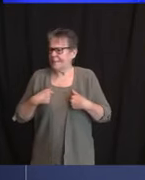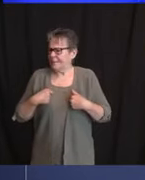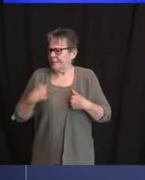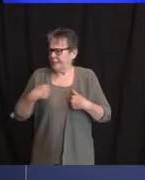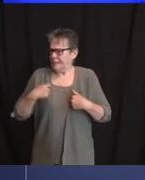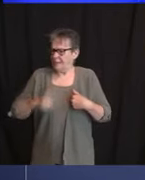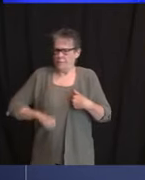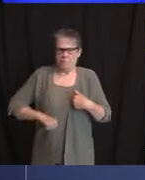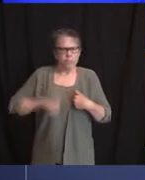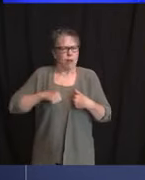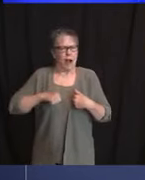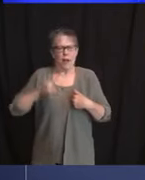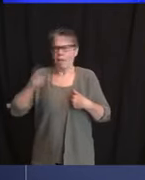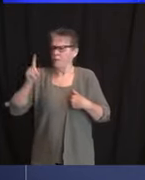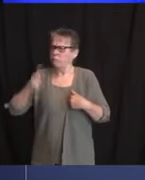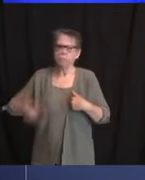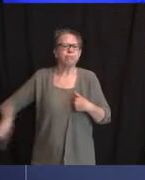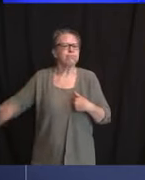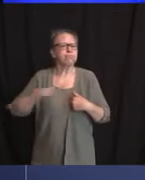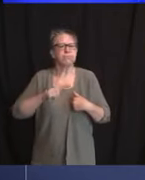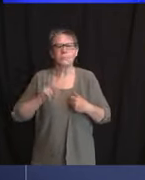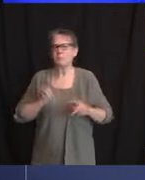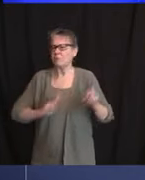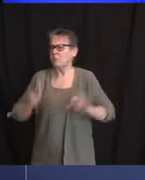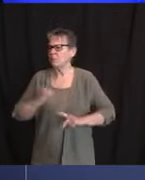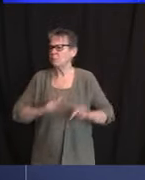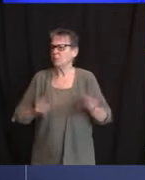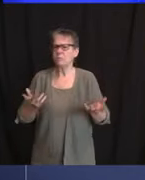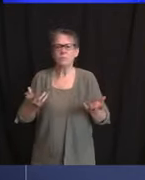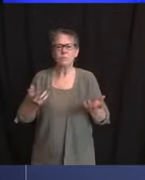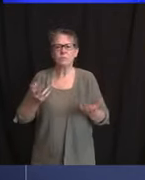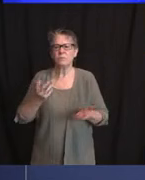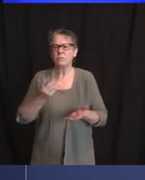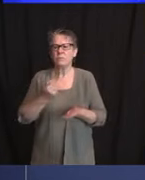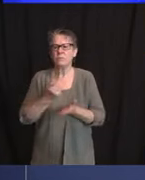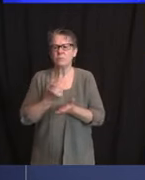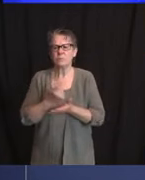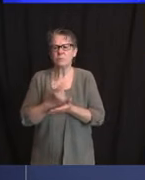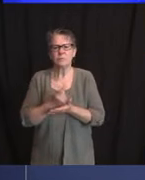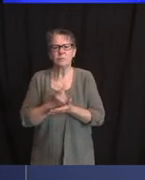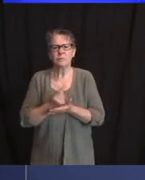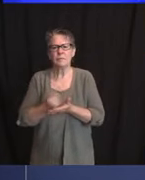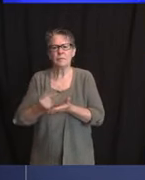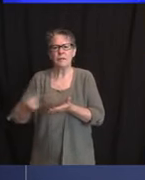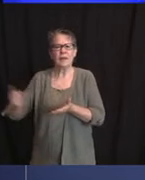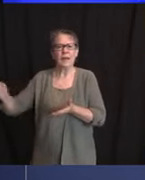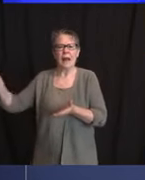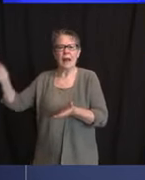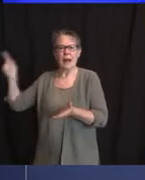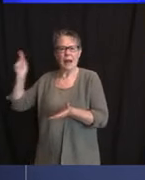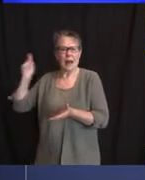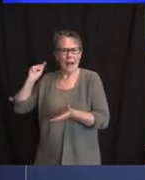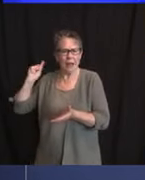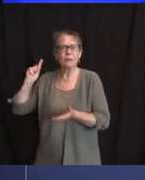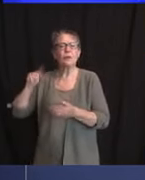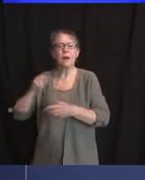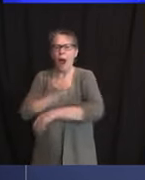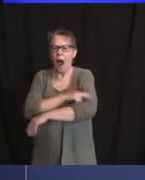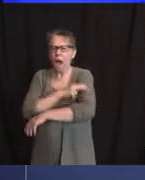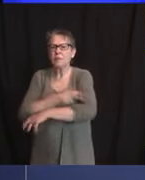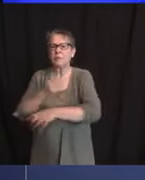to our state, last week our hospitals received $1.7 billion that I think was critical to their